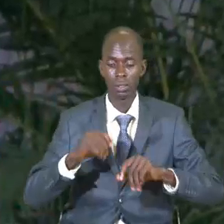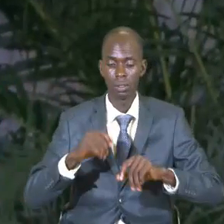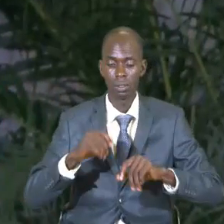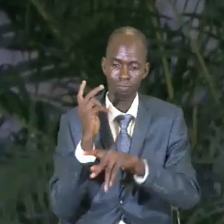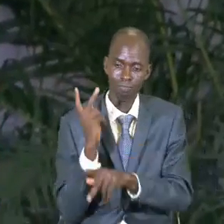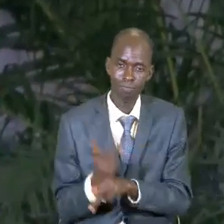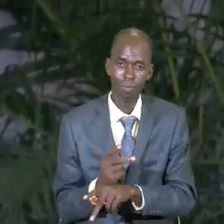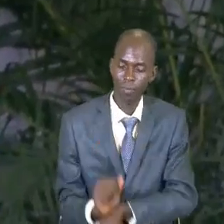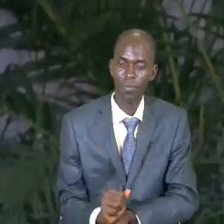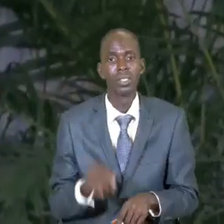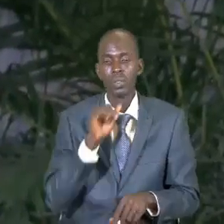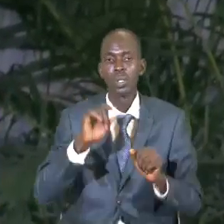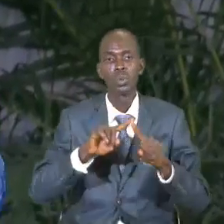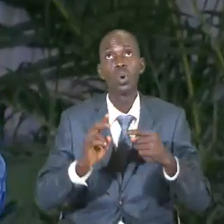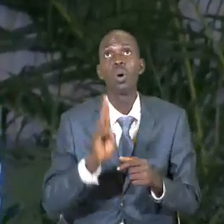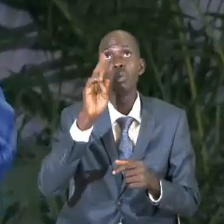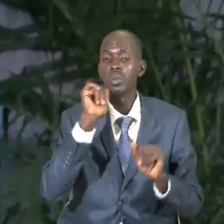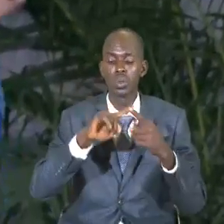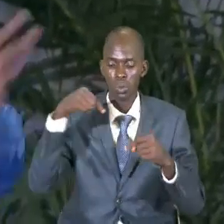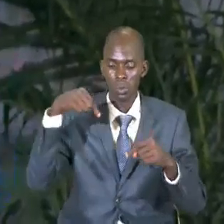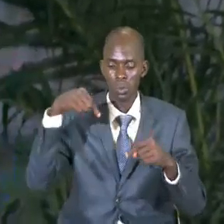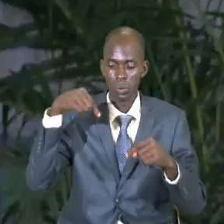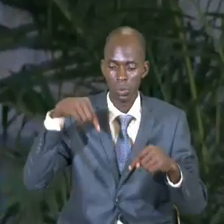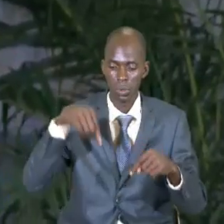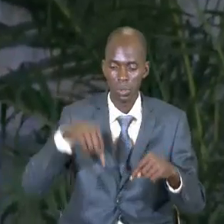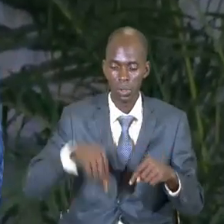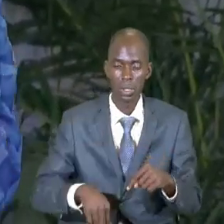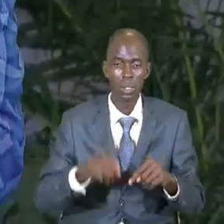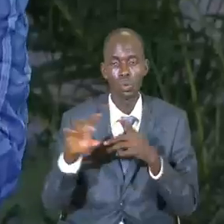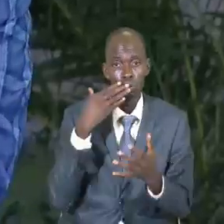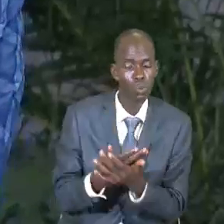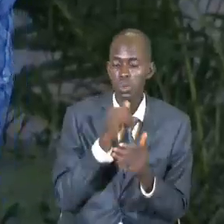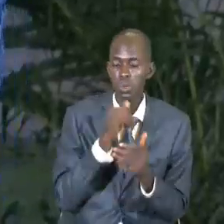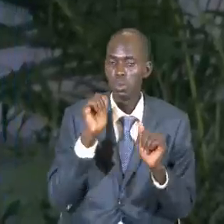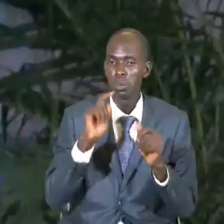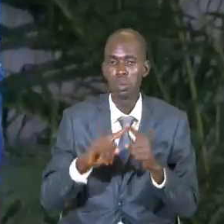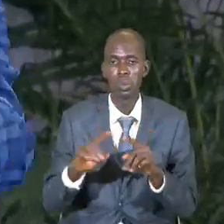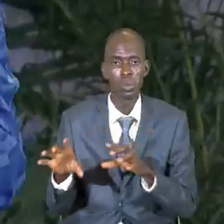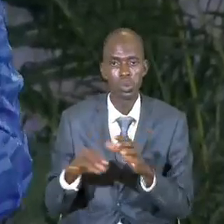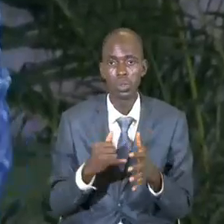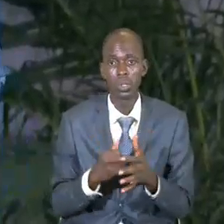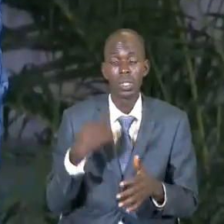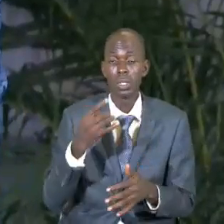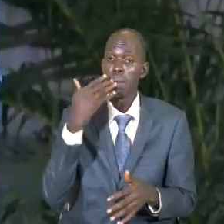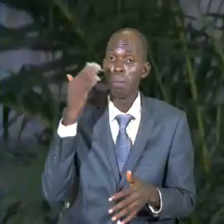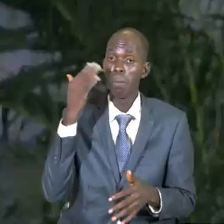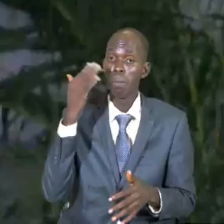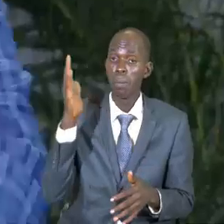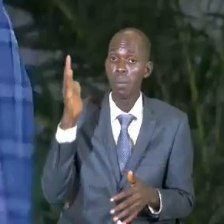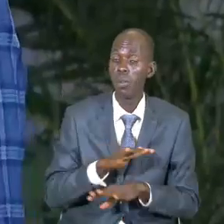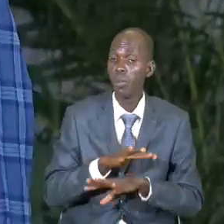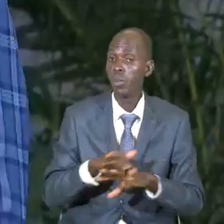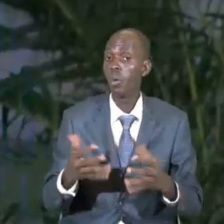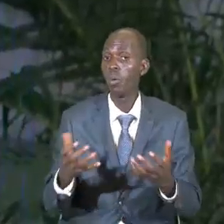couldn't do. The evil he didn't want to do, that's what he did. He amounted to nothing. His life was